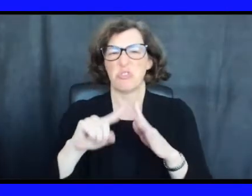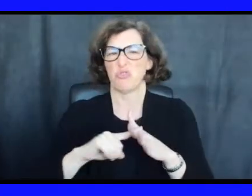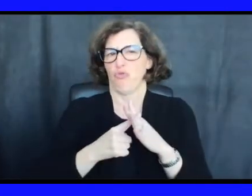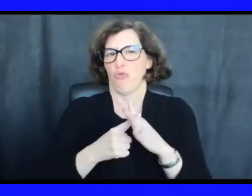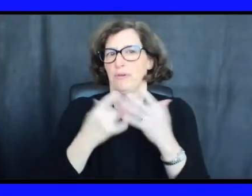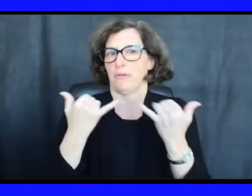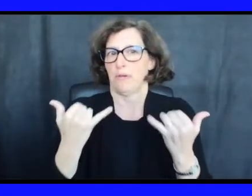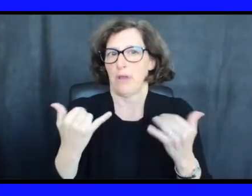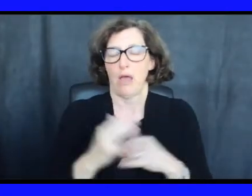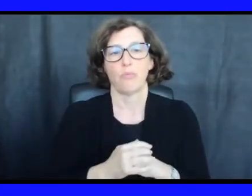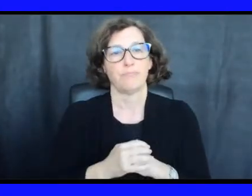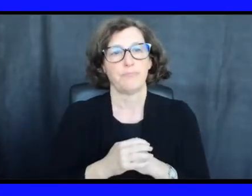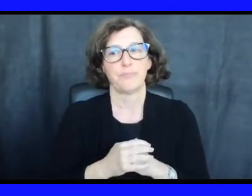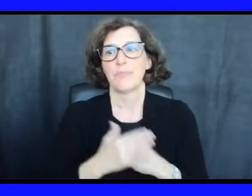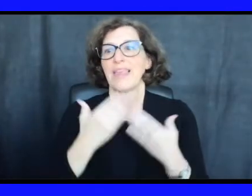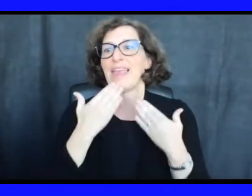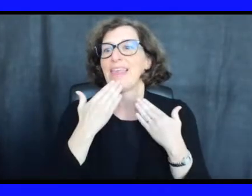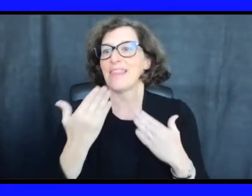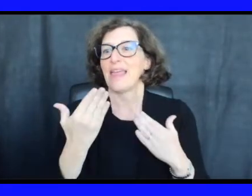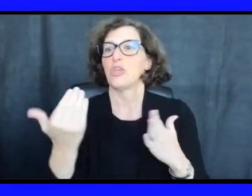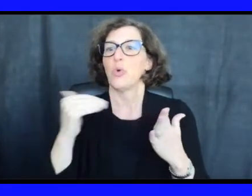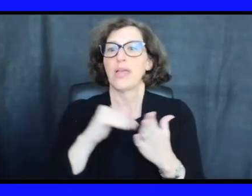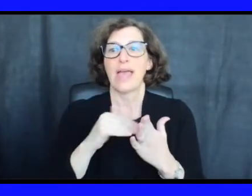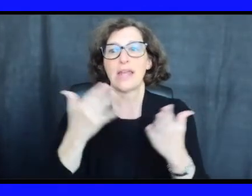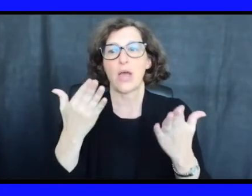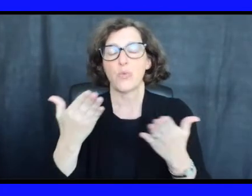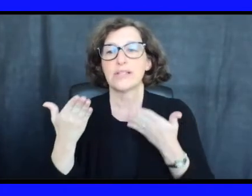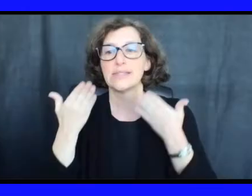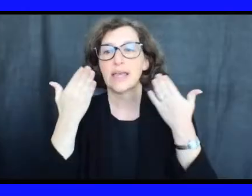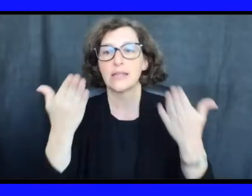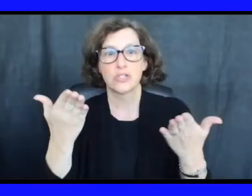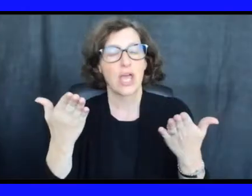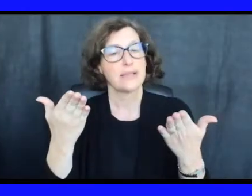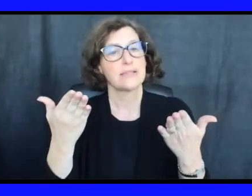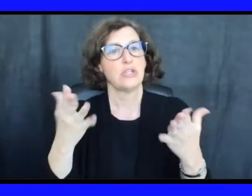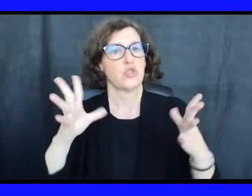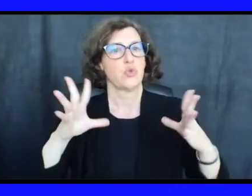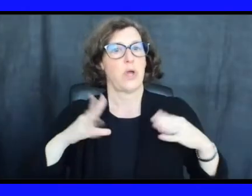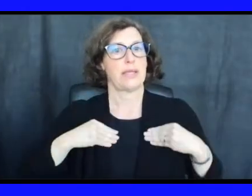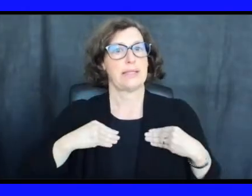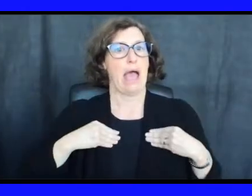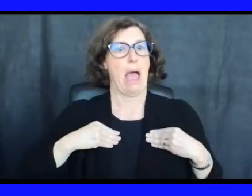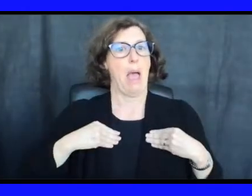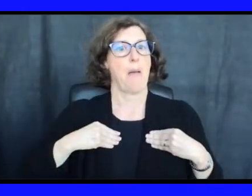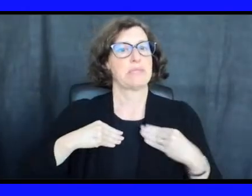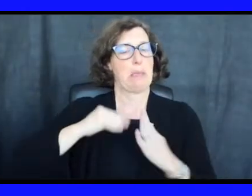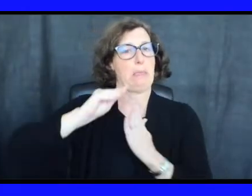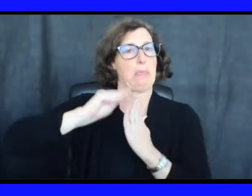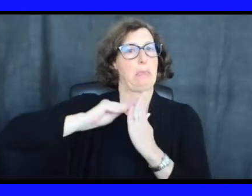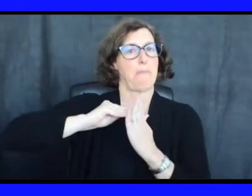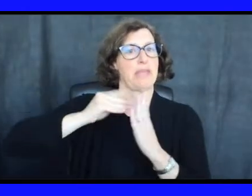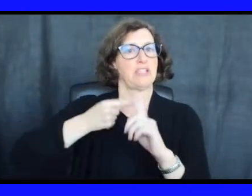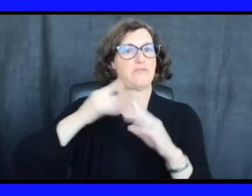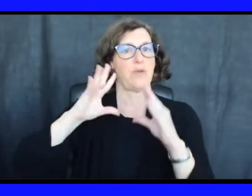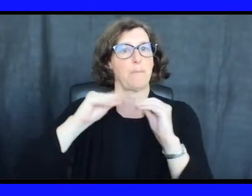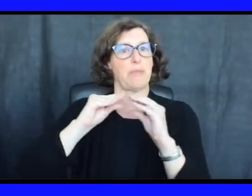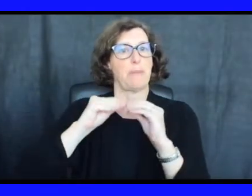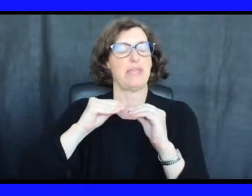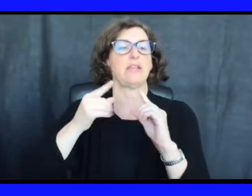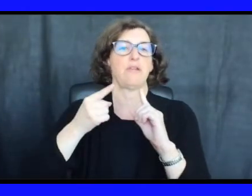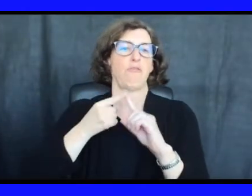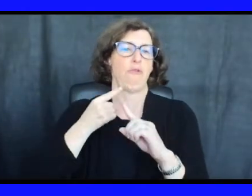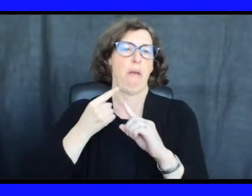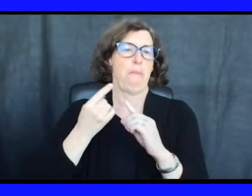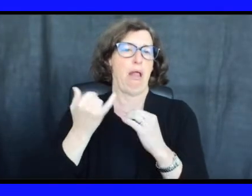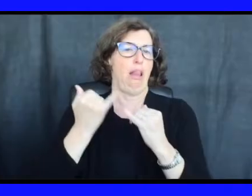on the agenda, I would like to propose a motion to adopt the minutes of the Equity, Diversity, and Inclusion Committee meeting